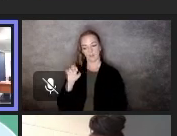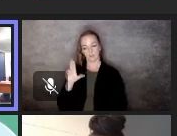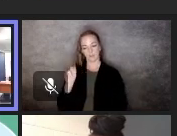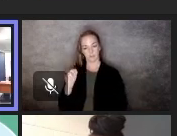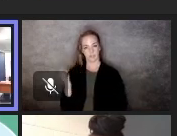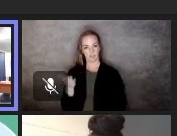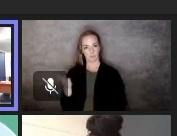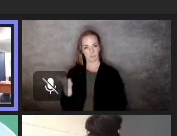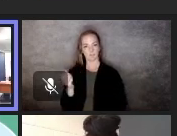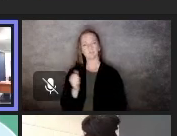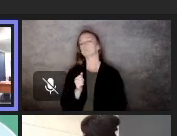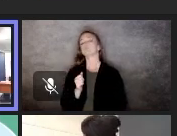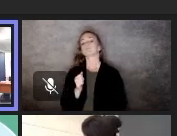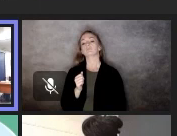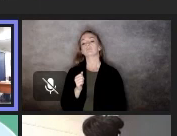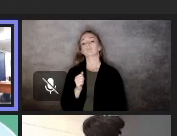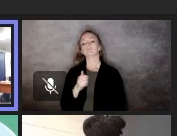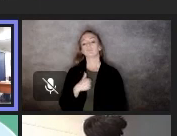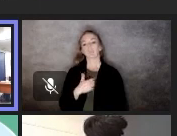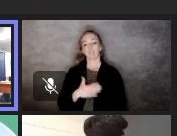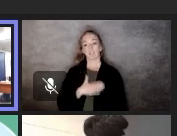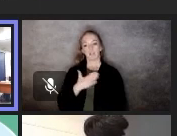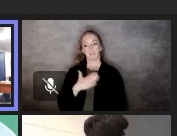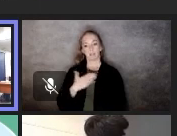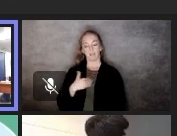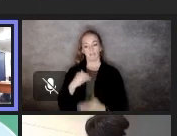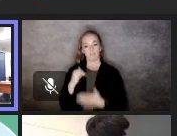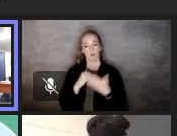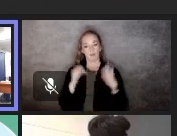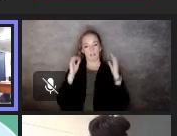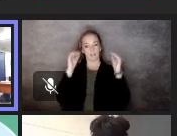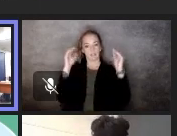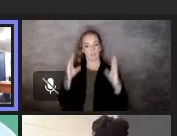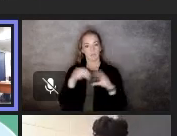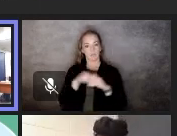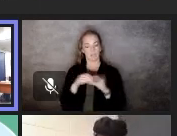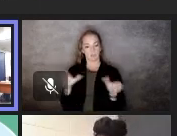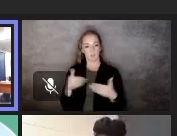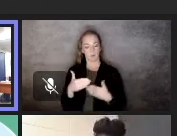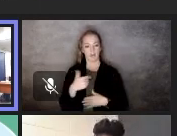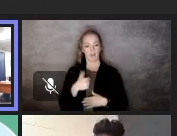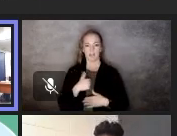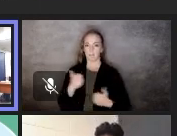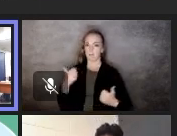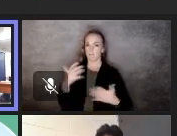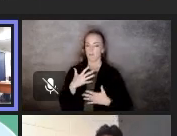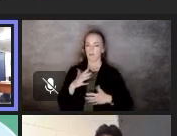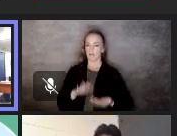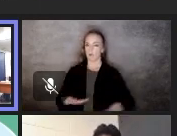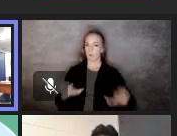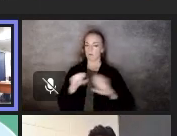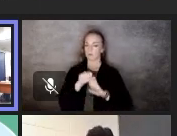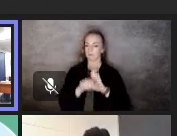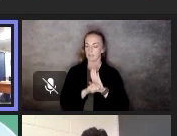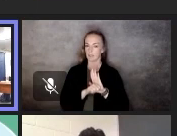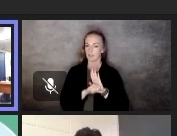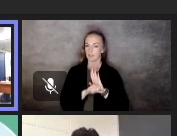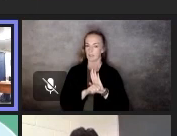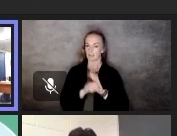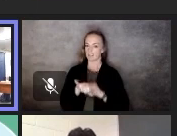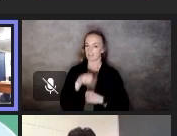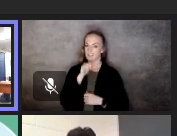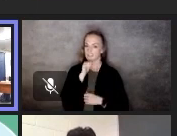I'm so glad to have arts educators in the room, but I'm afraid that across the state that's not the case.